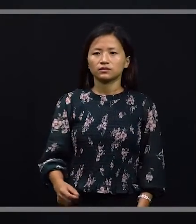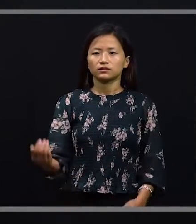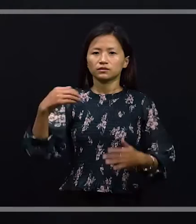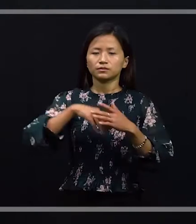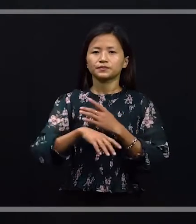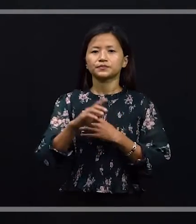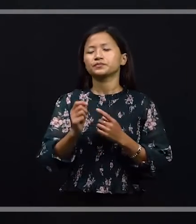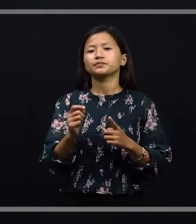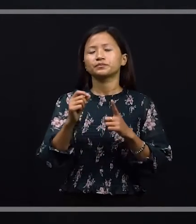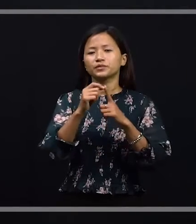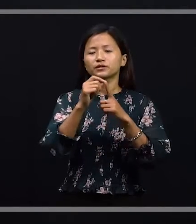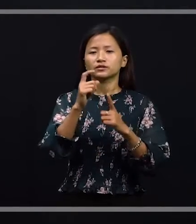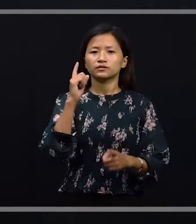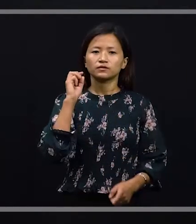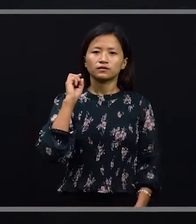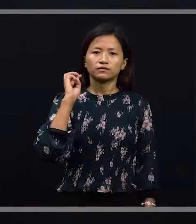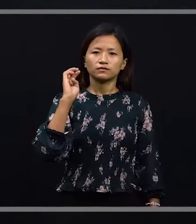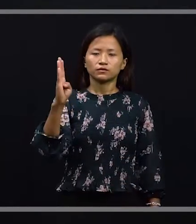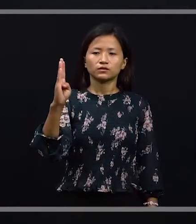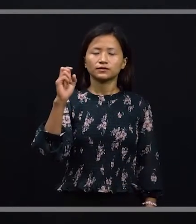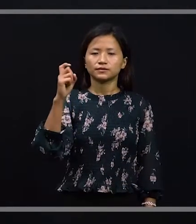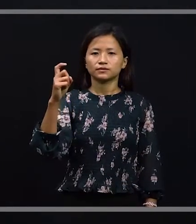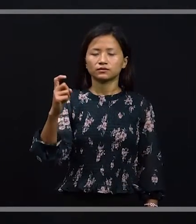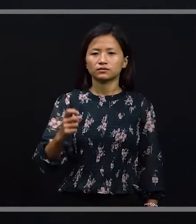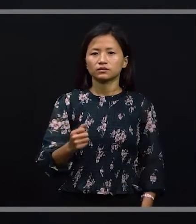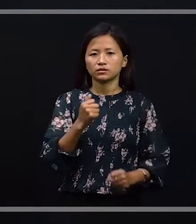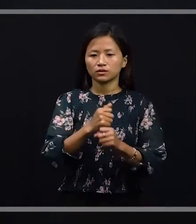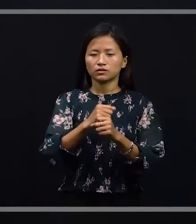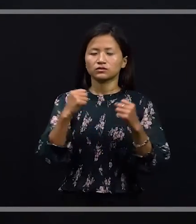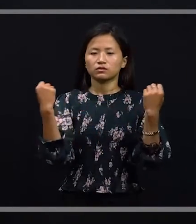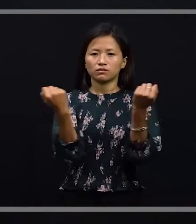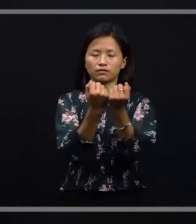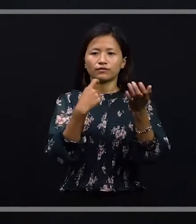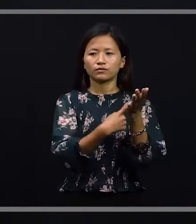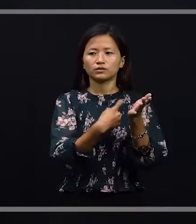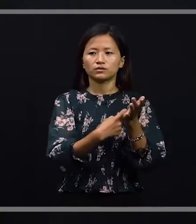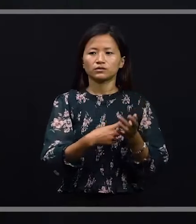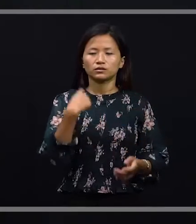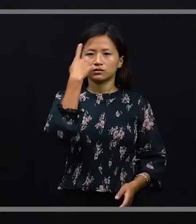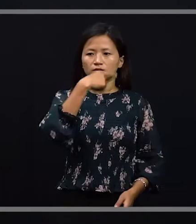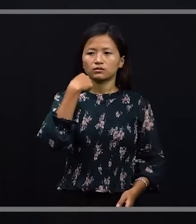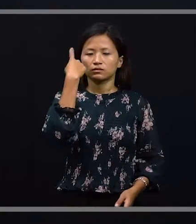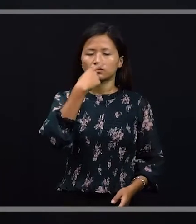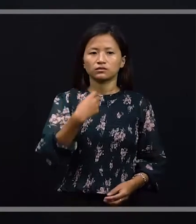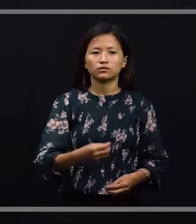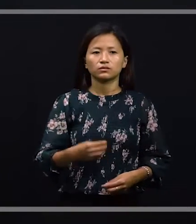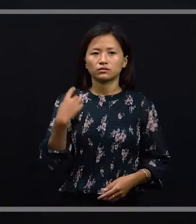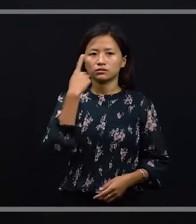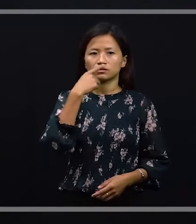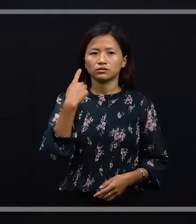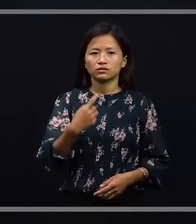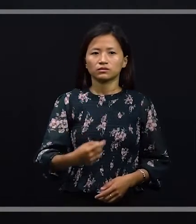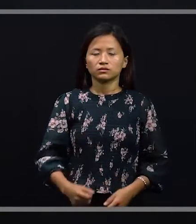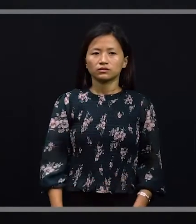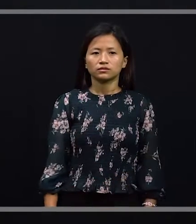the caste system, that was not possible, because the citizens have to follow whatever was given to them,